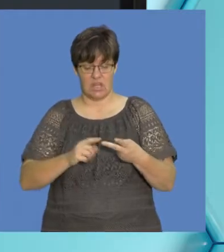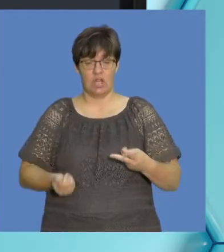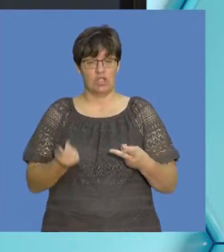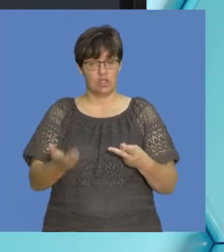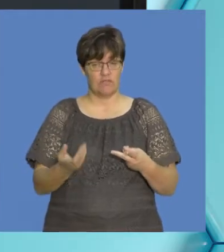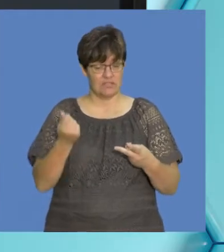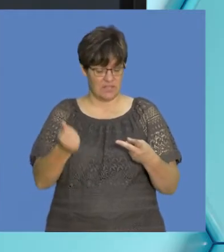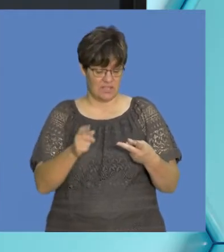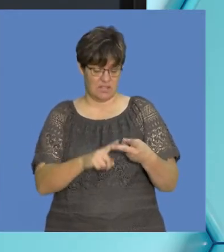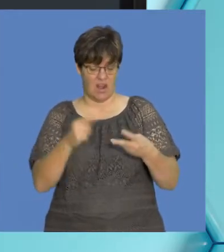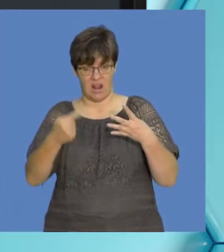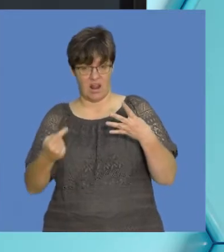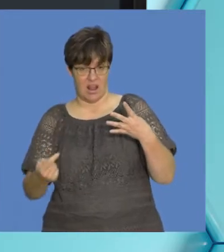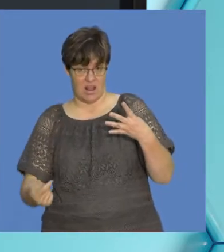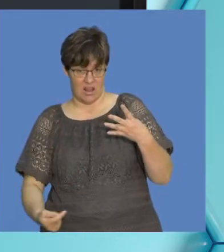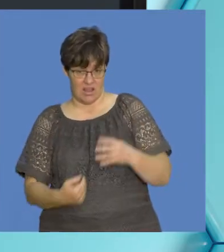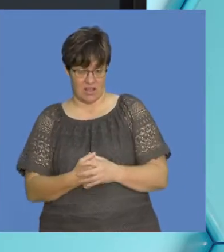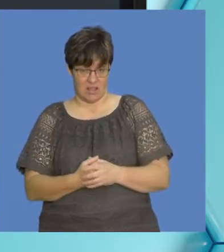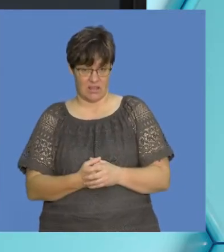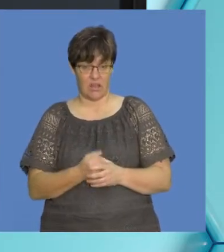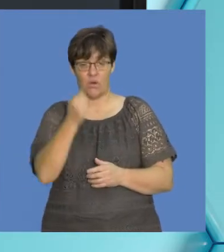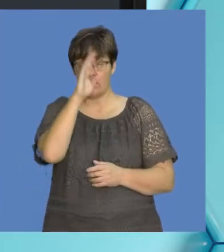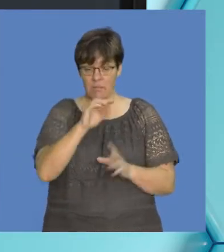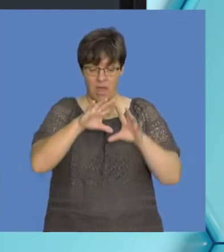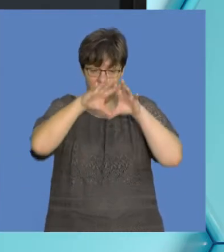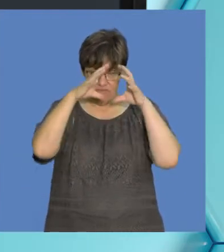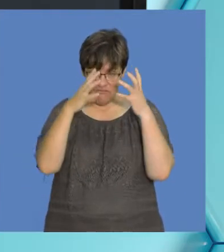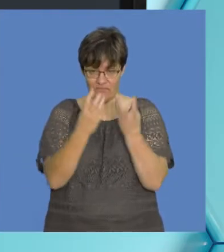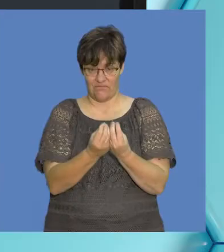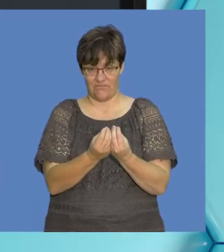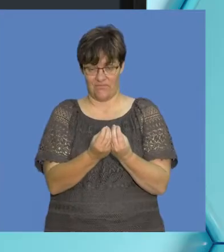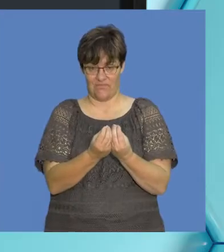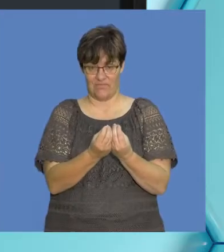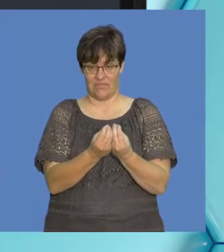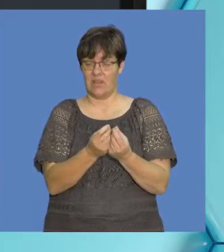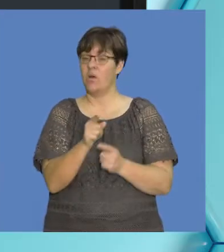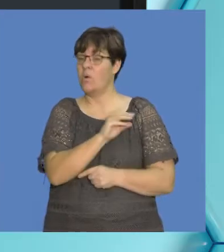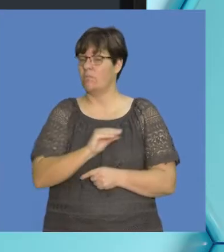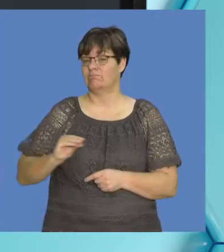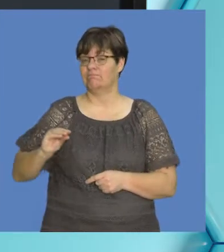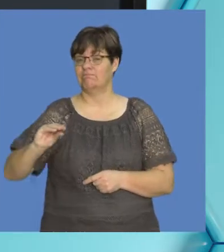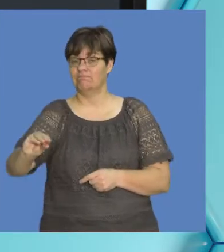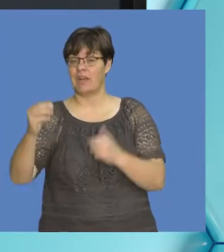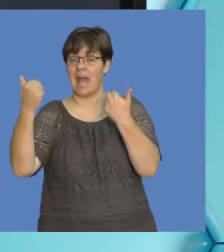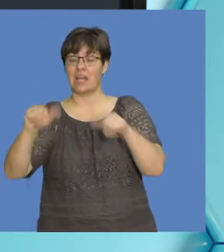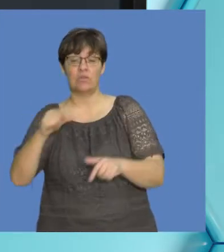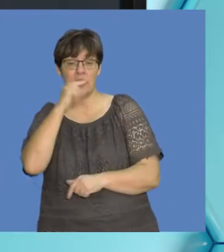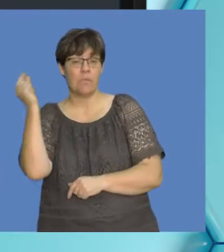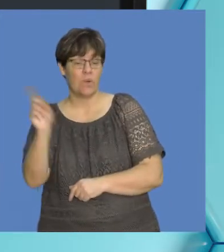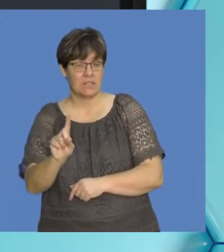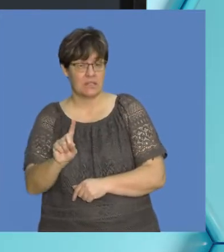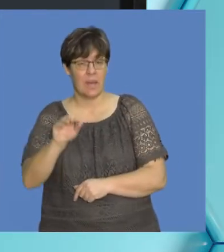fees, etc., etc. Remember what we said? All of these would be put into one account,